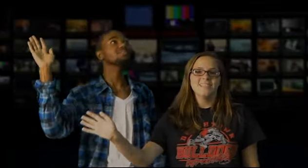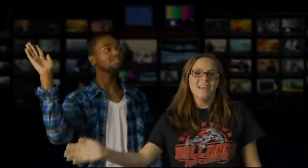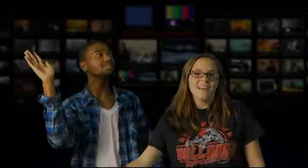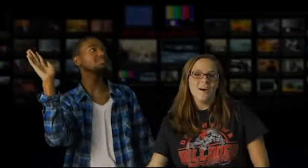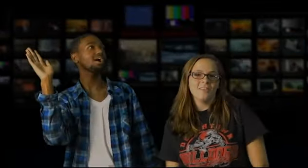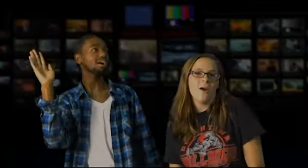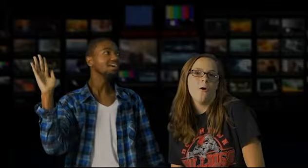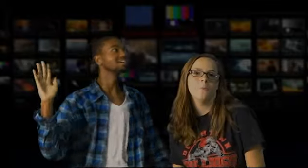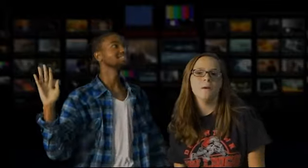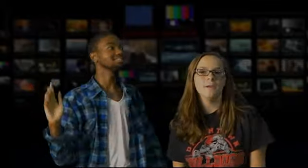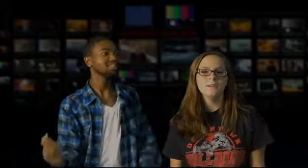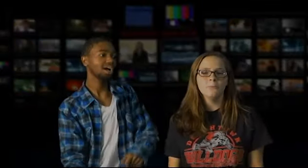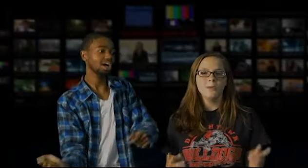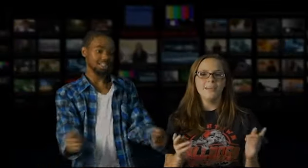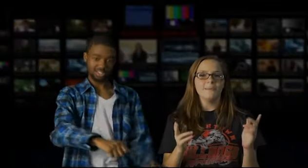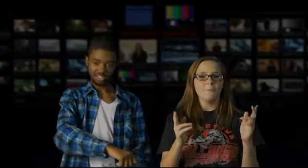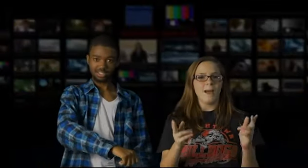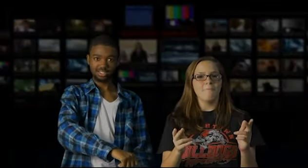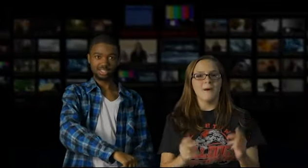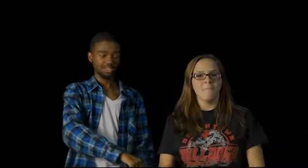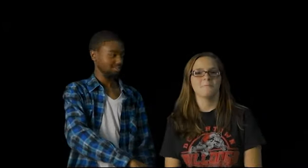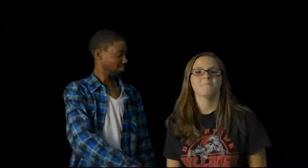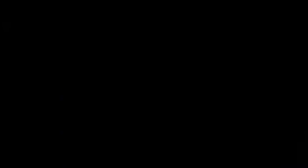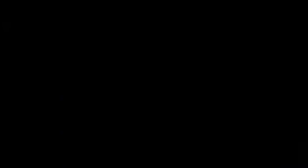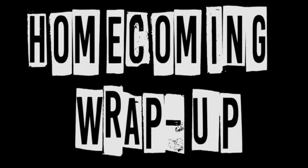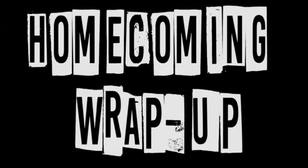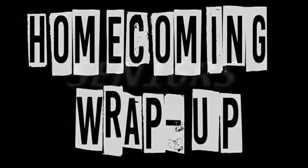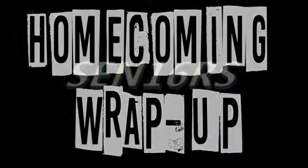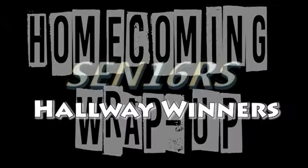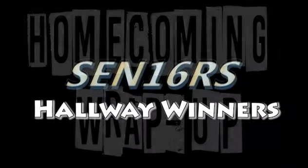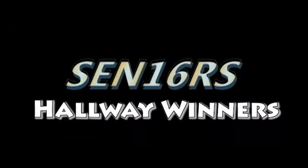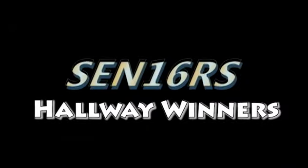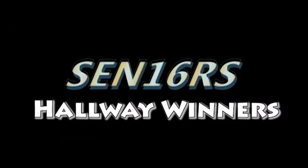Anyways, let's check out the homecoming week wrap-up.